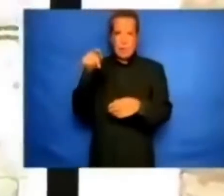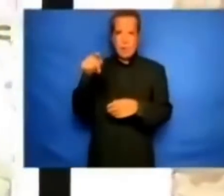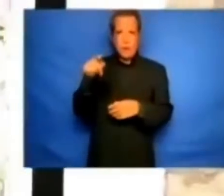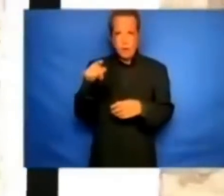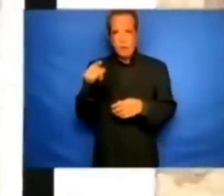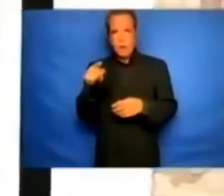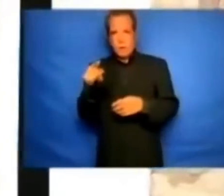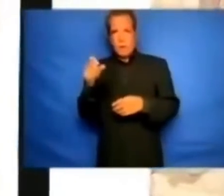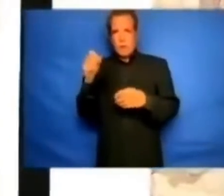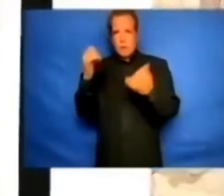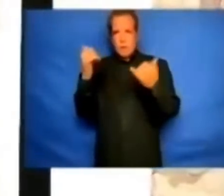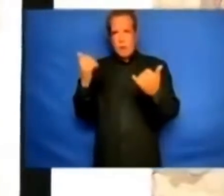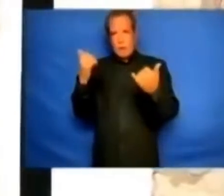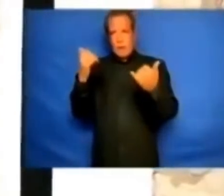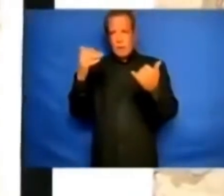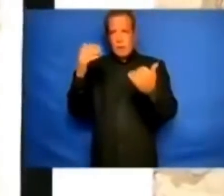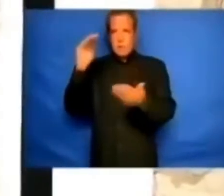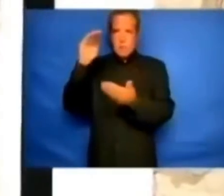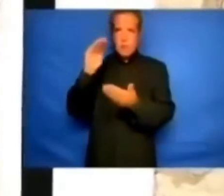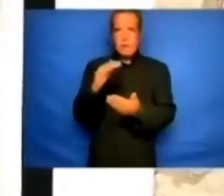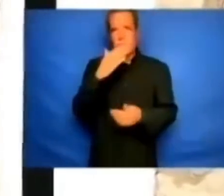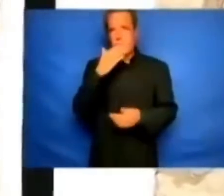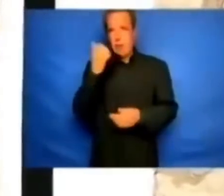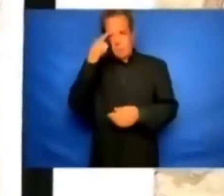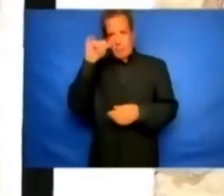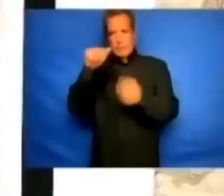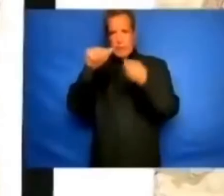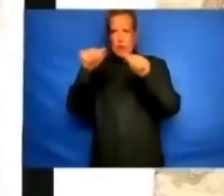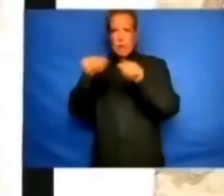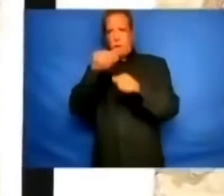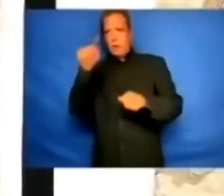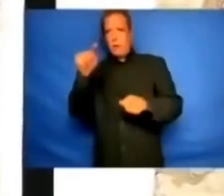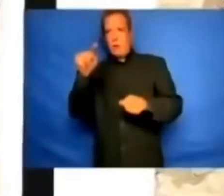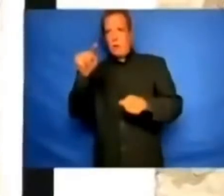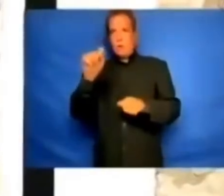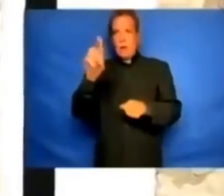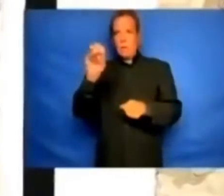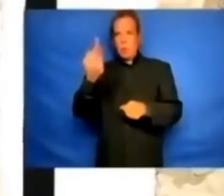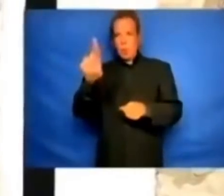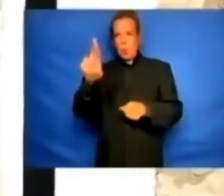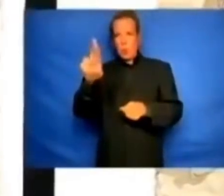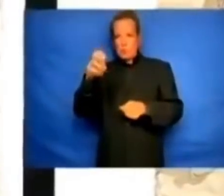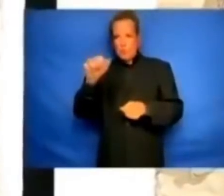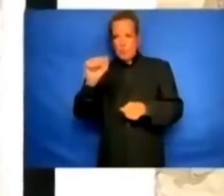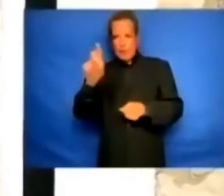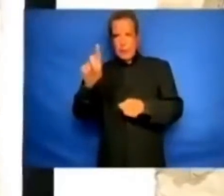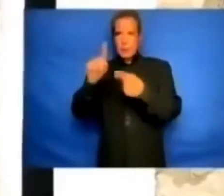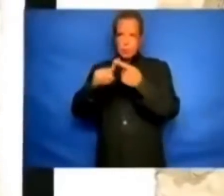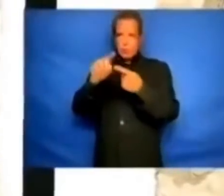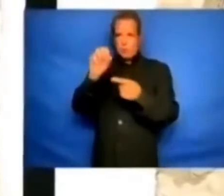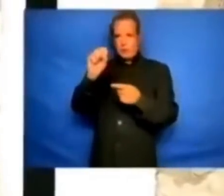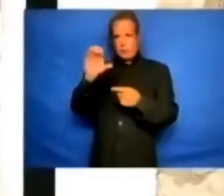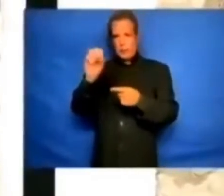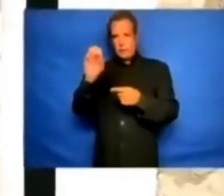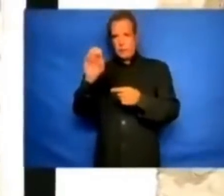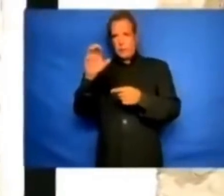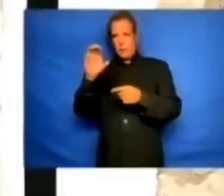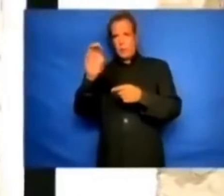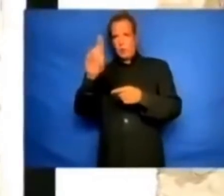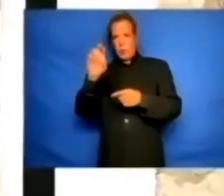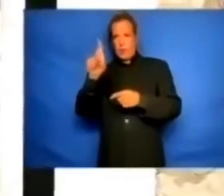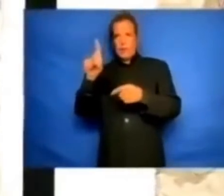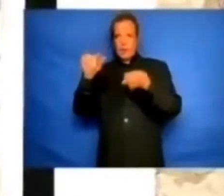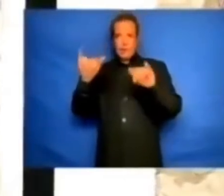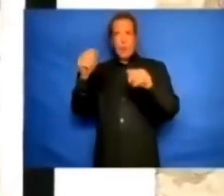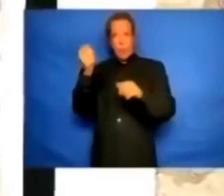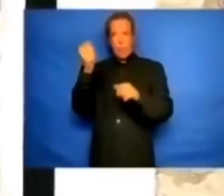area. As we move through Trimmer Peak, all the way down to Saxon Creek, everything continues to hold. We do have a little pocket of heat here that we've